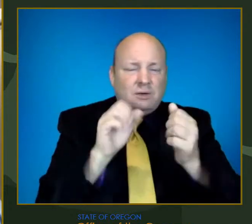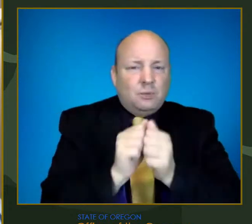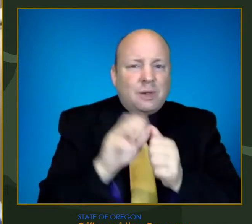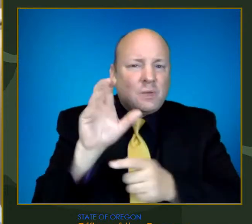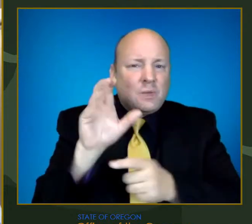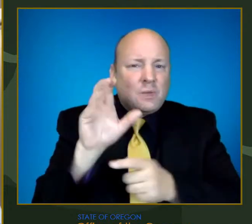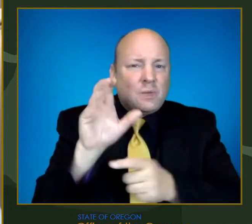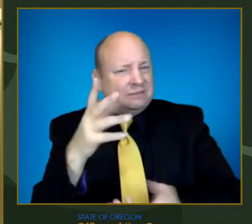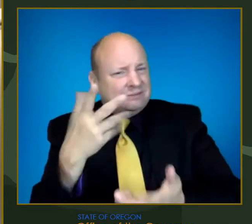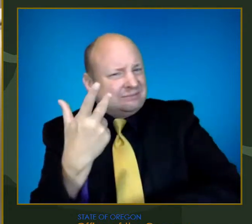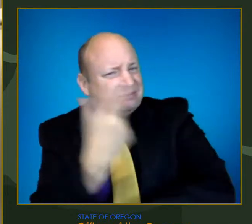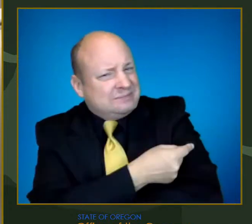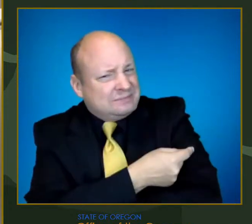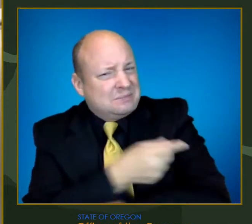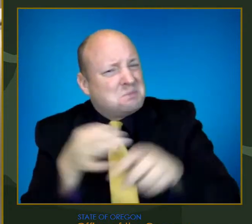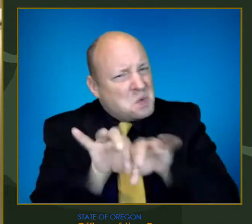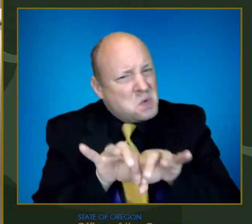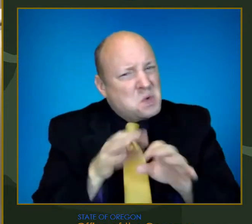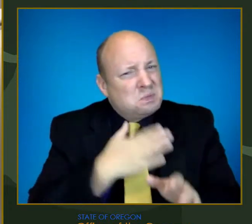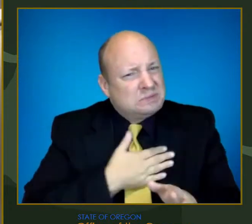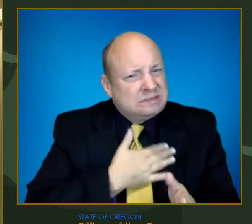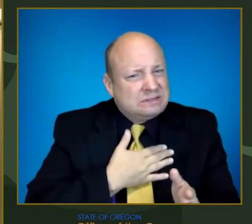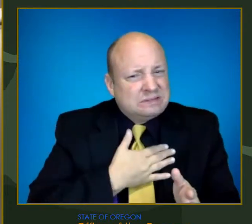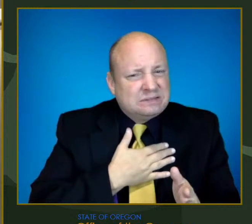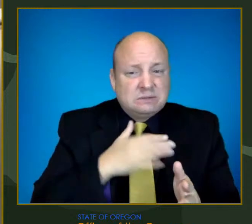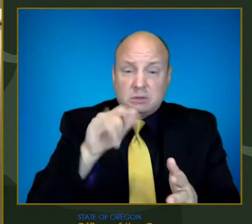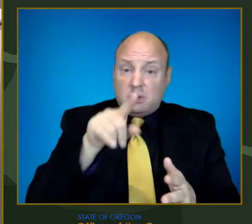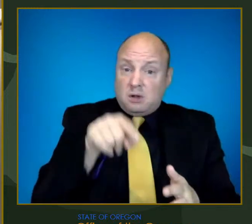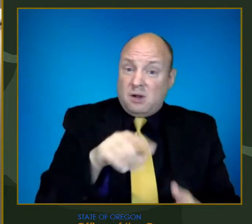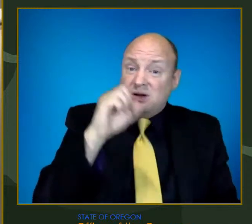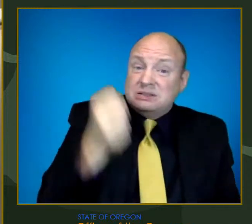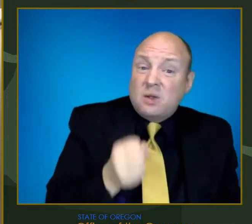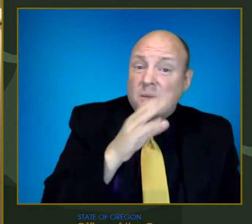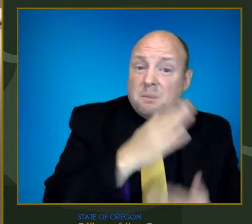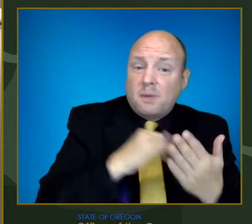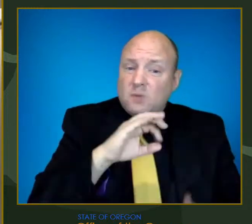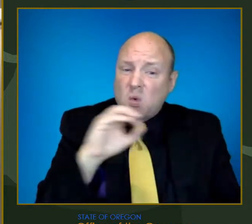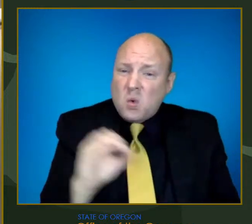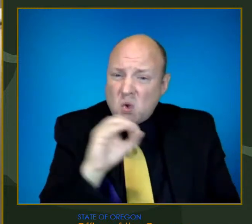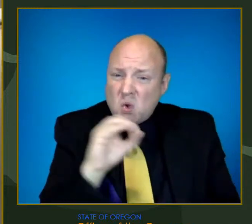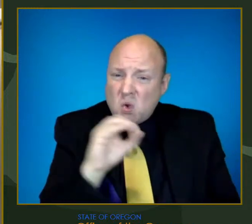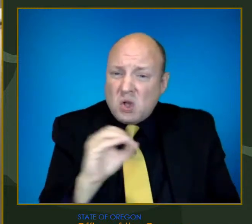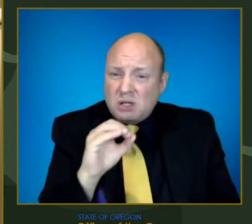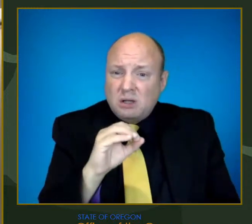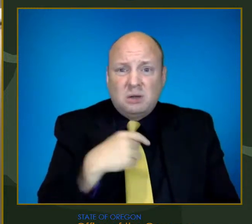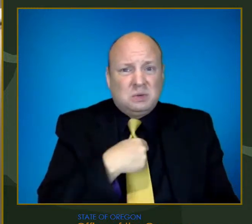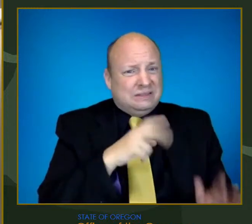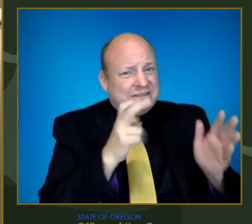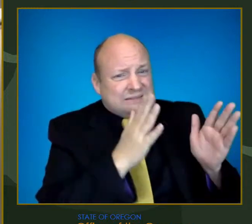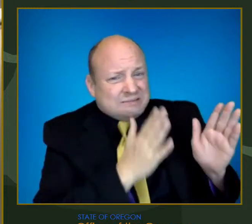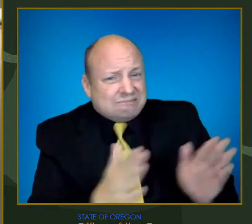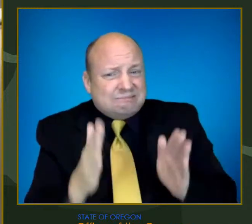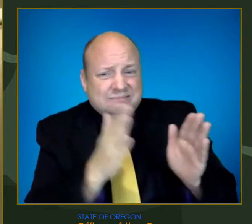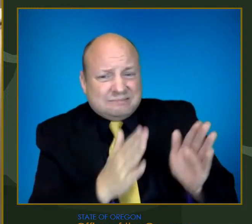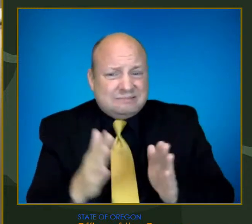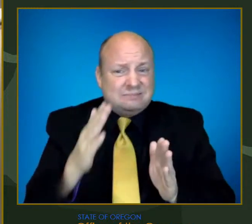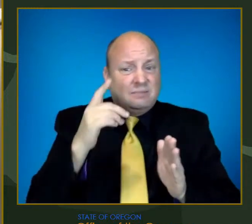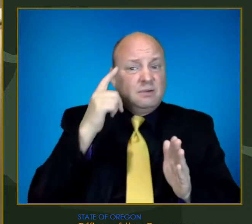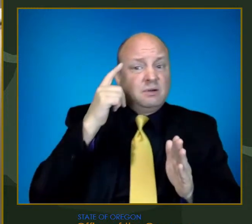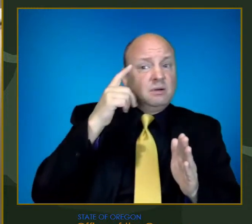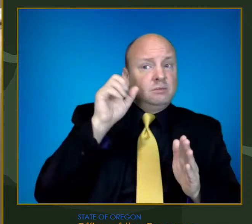mentioned to you what's happening in Southern Oregon. We have all been planning for surge of patients,